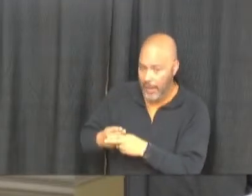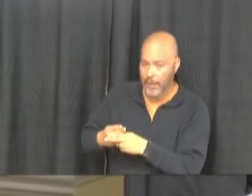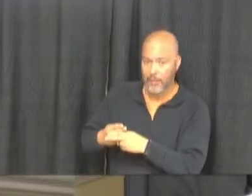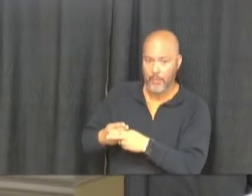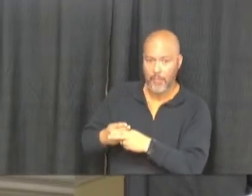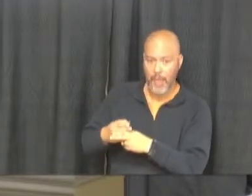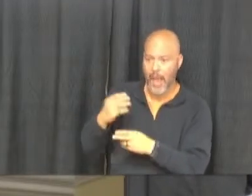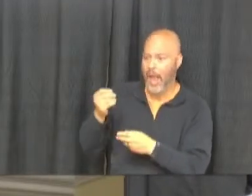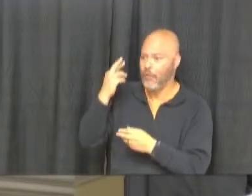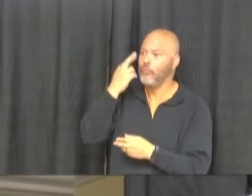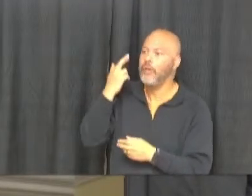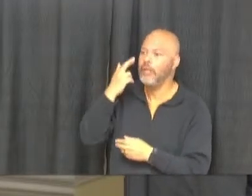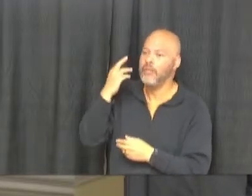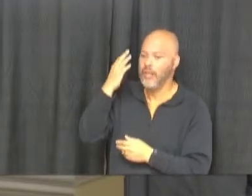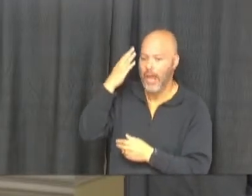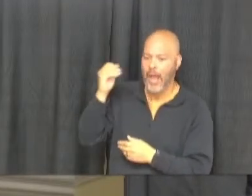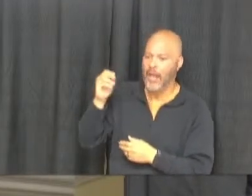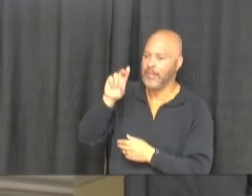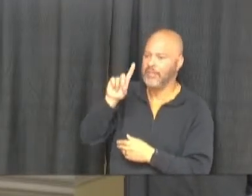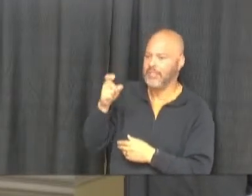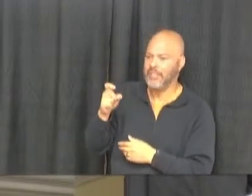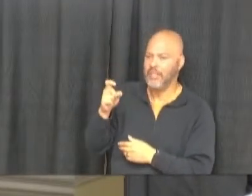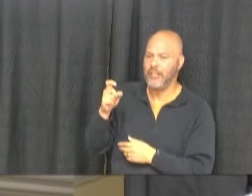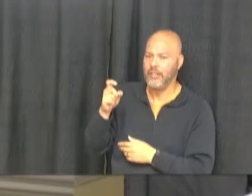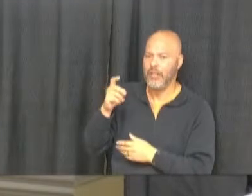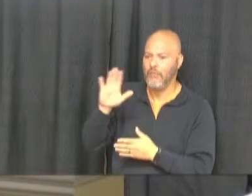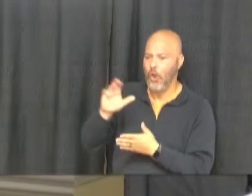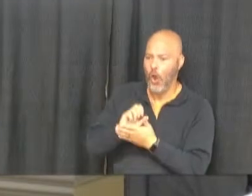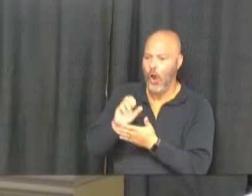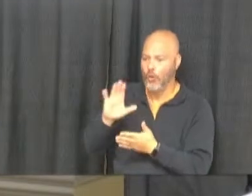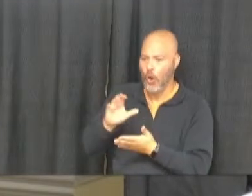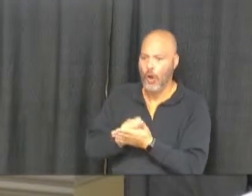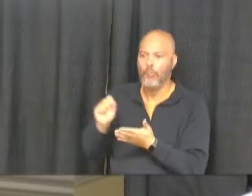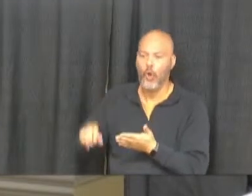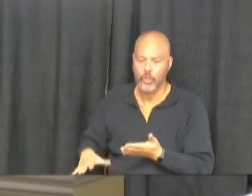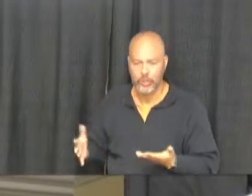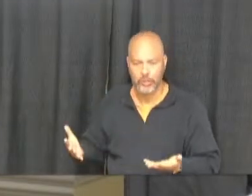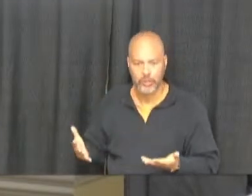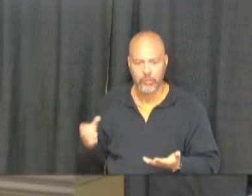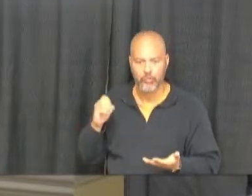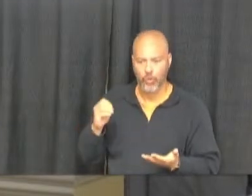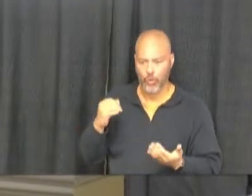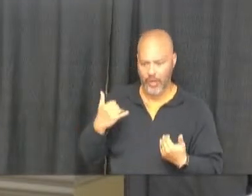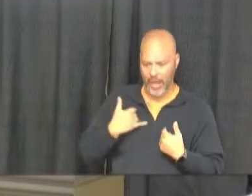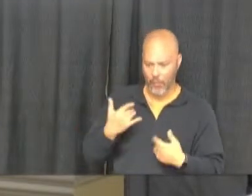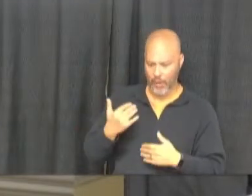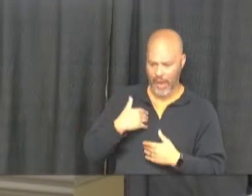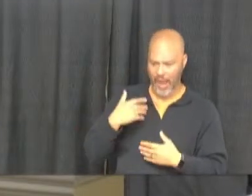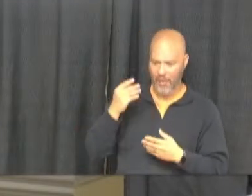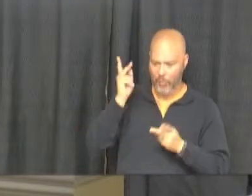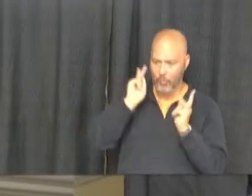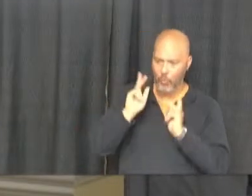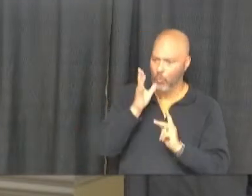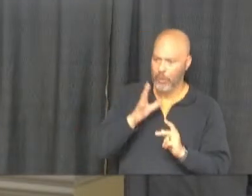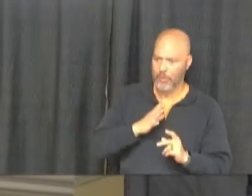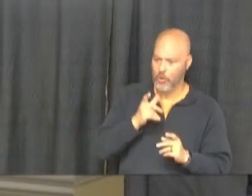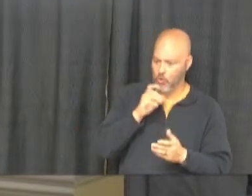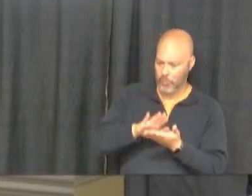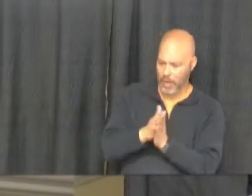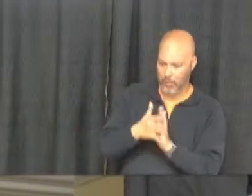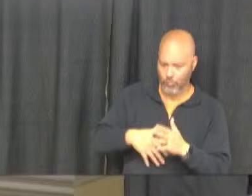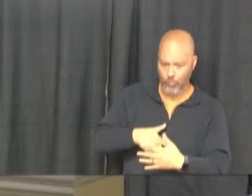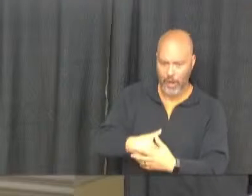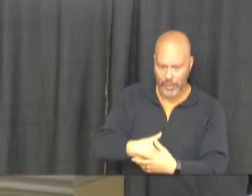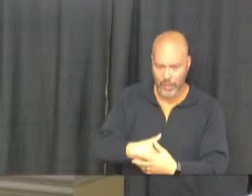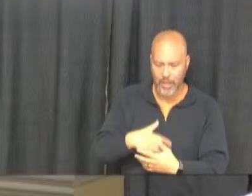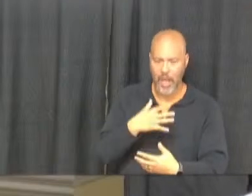and the causes and the diagnosis of your abortion. So now we have a database of women who've become pregnant